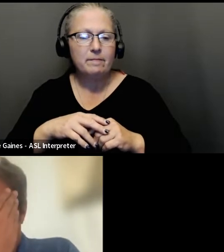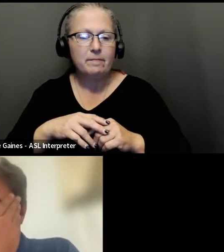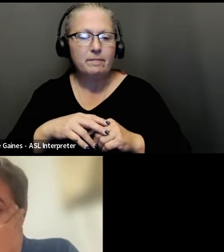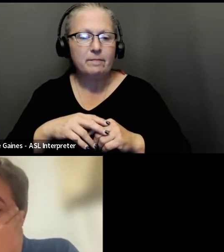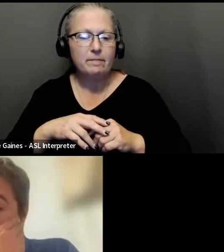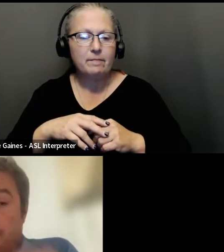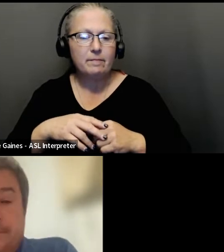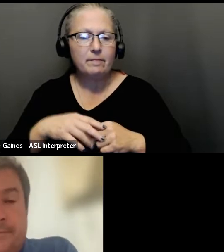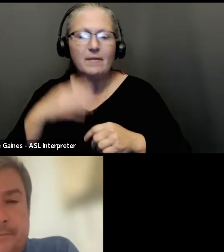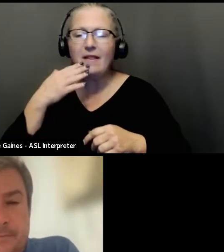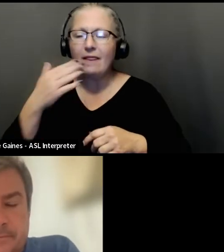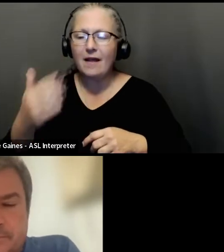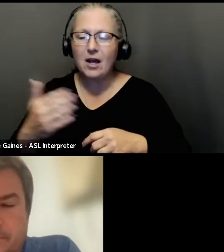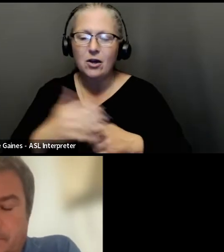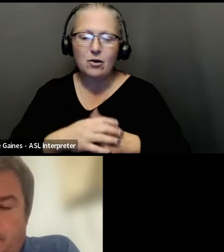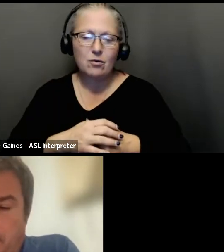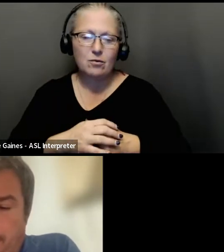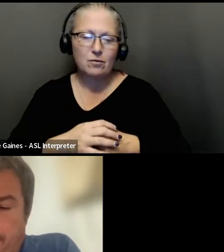Thank you.